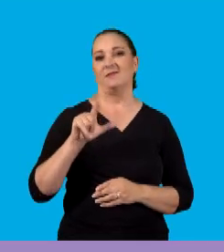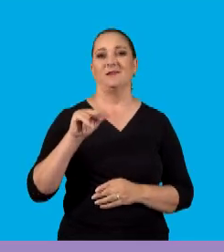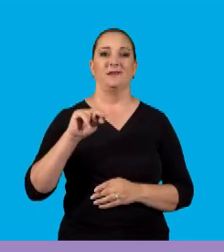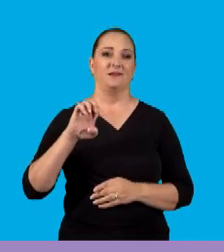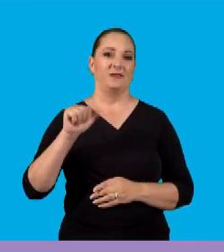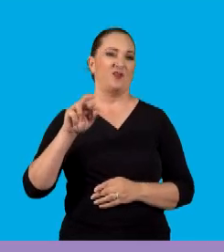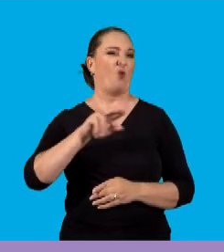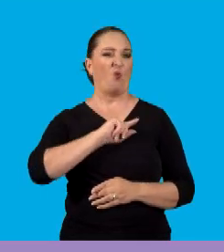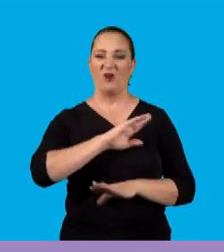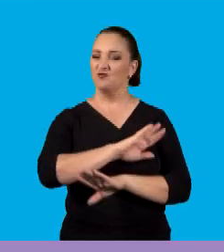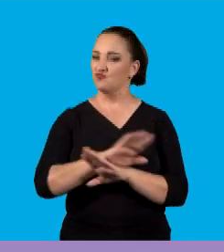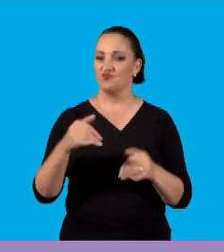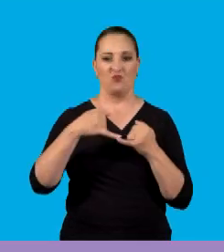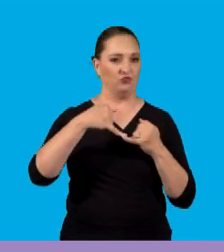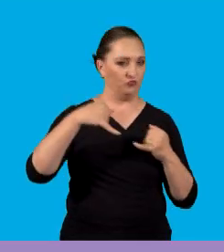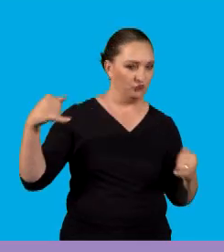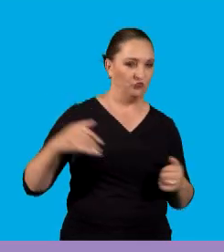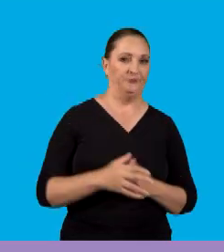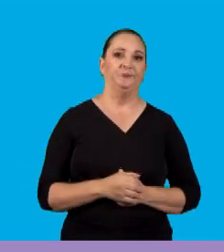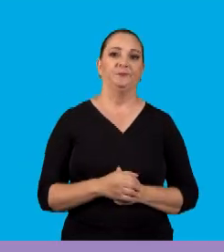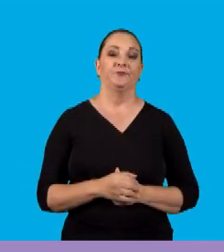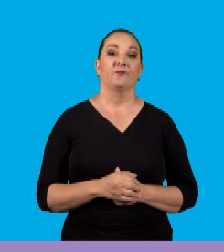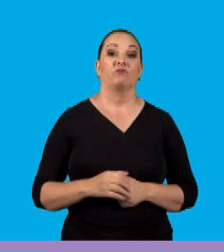non-linear because it is not straight.